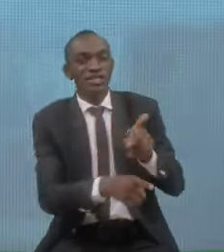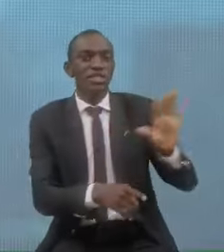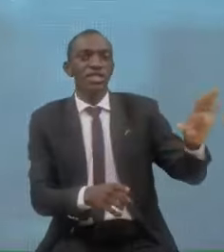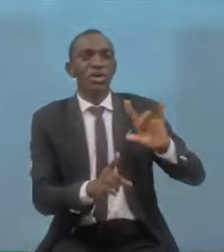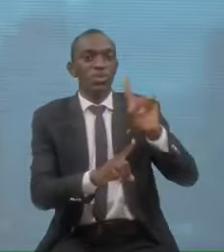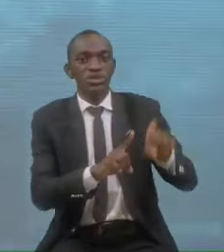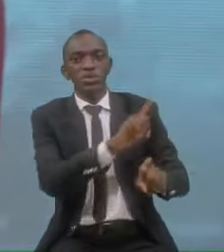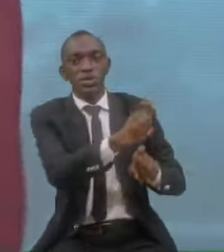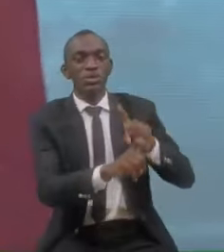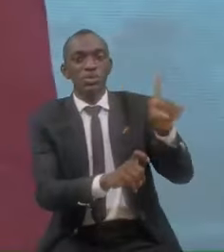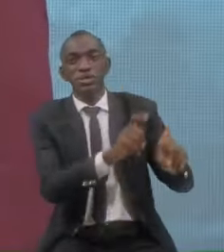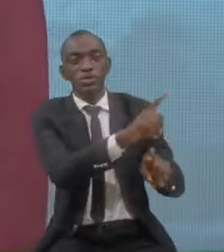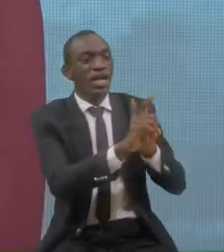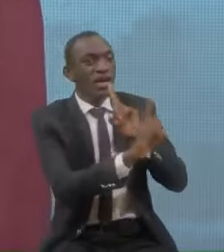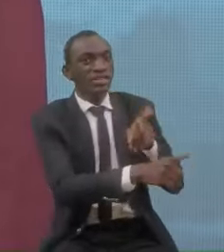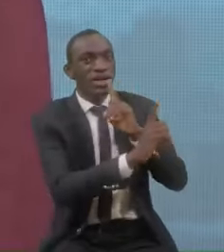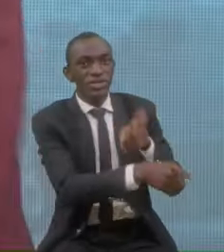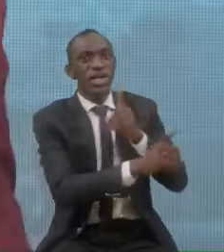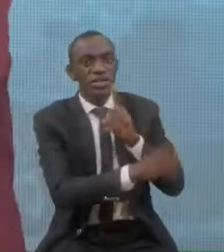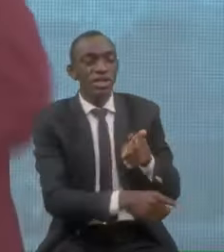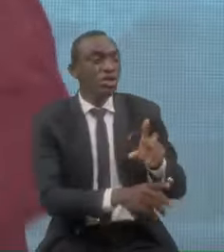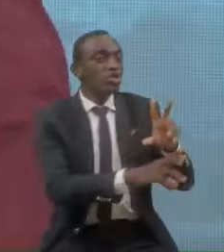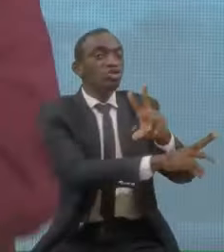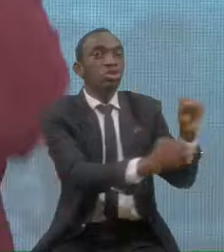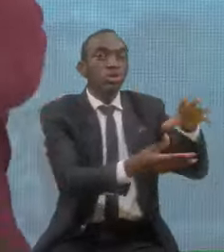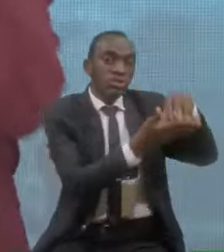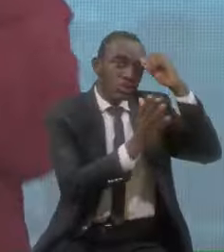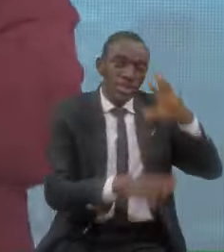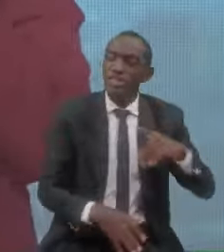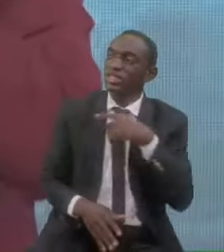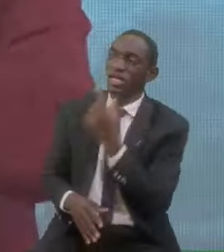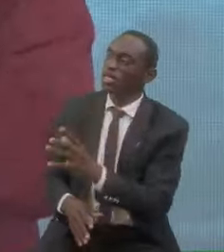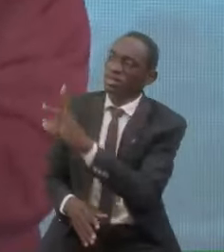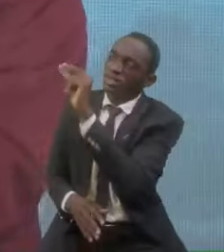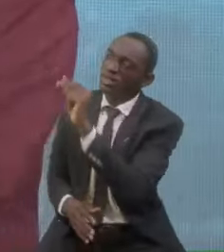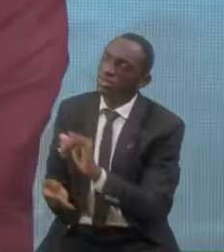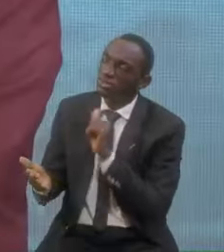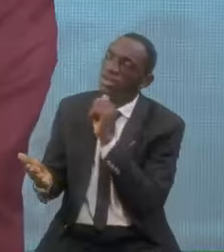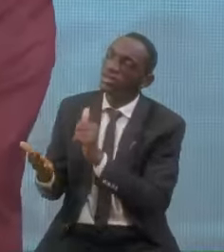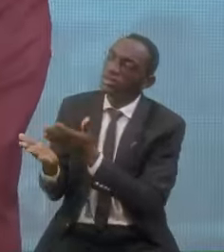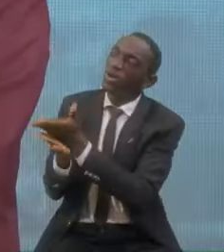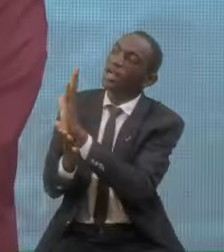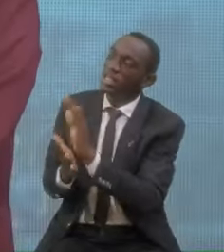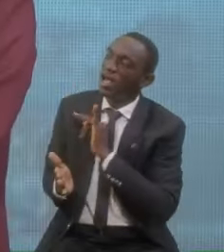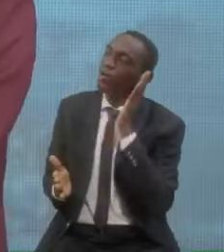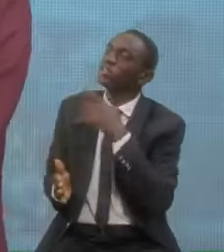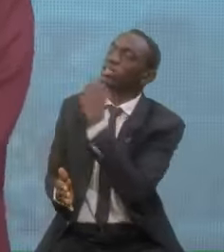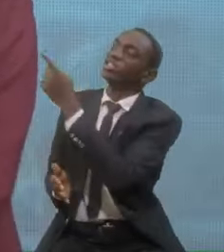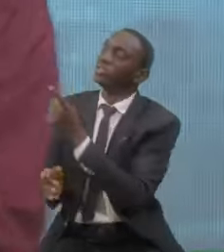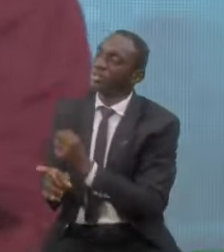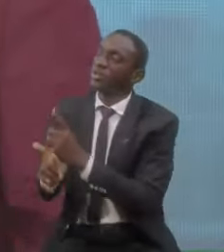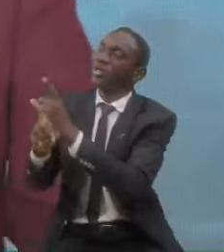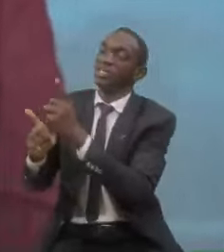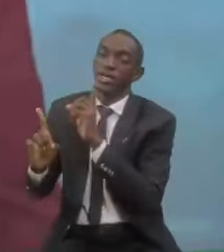them said, no, pastor, that's not right. I'll tell you what is right. Every one of them knew that